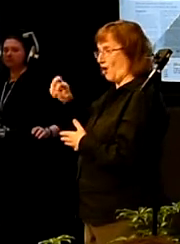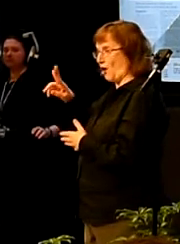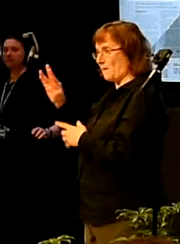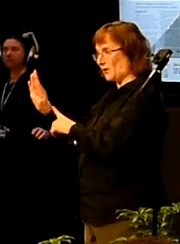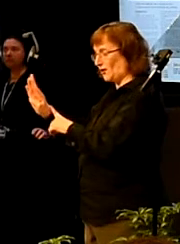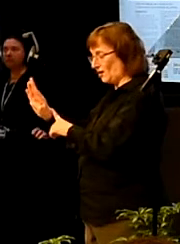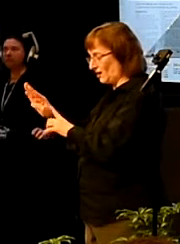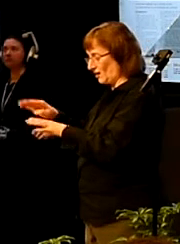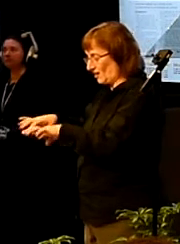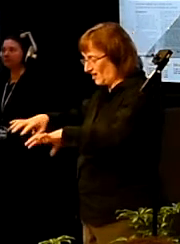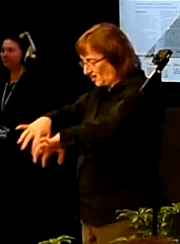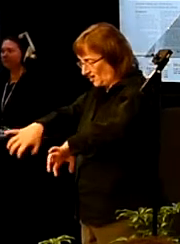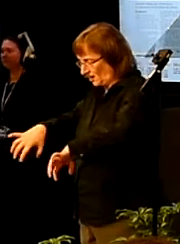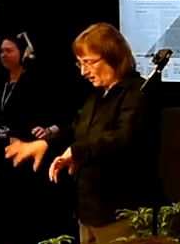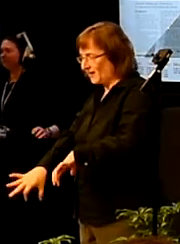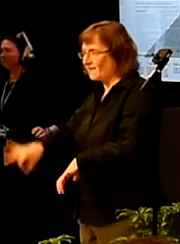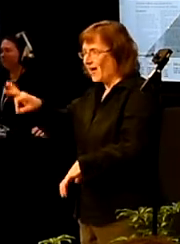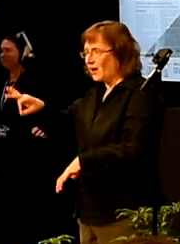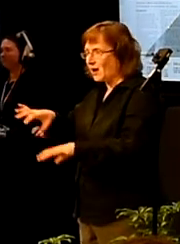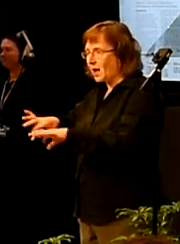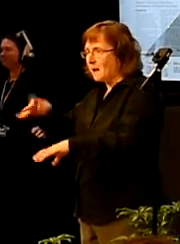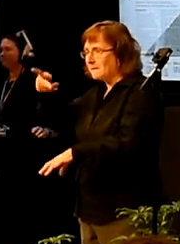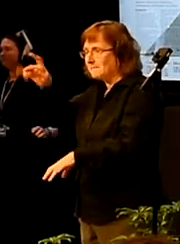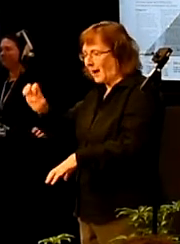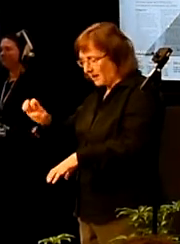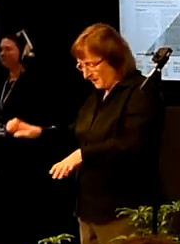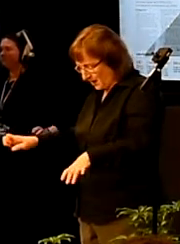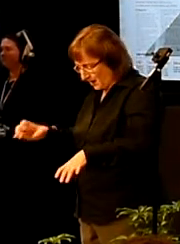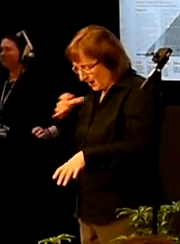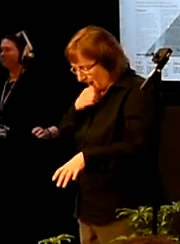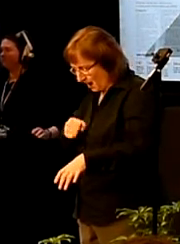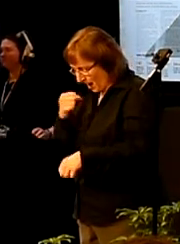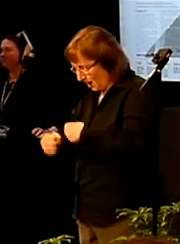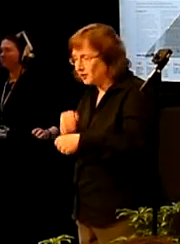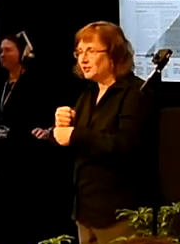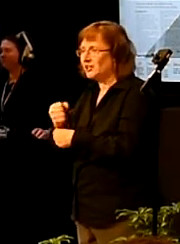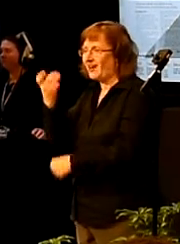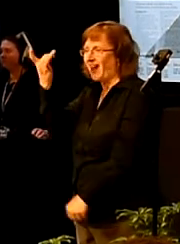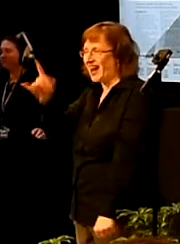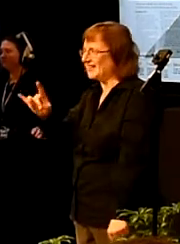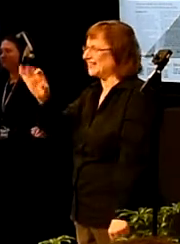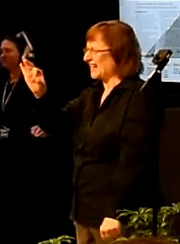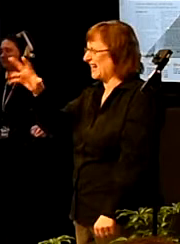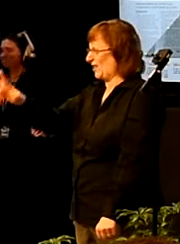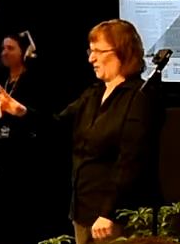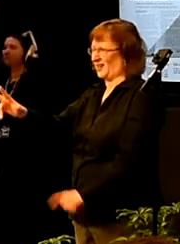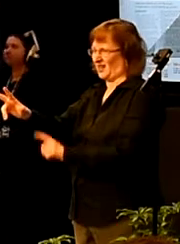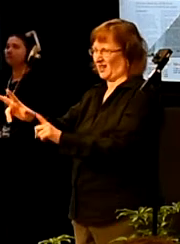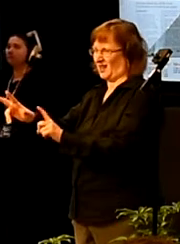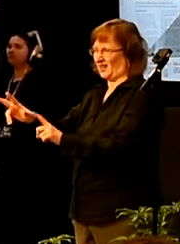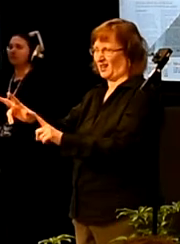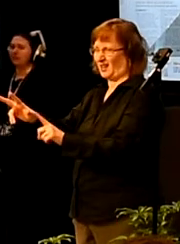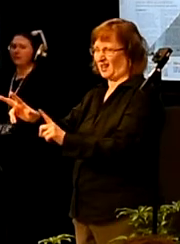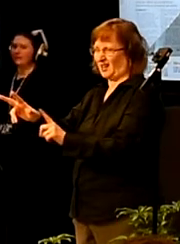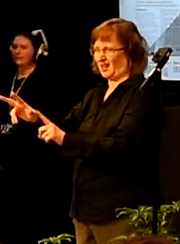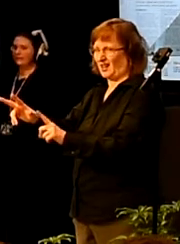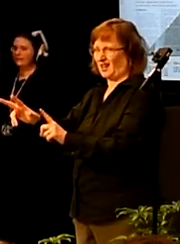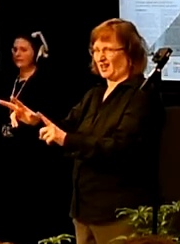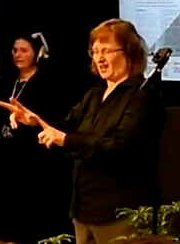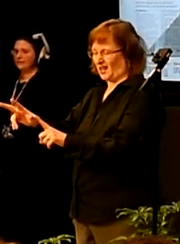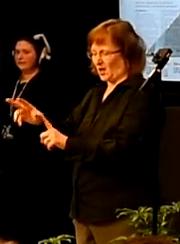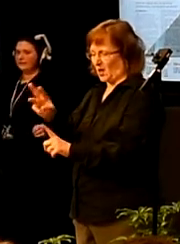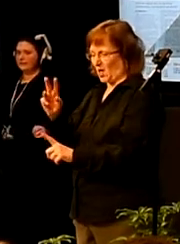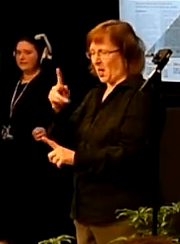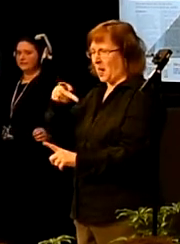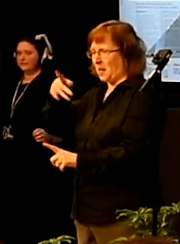an active pipe that dated back to 1893. Now I ask you to think about this, the presence of